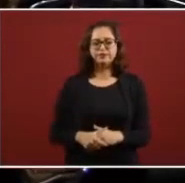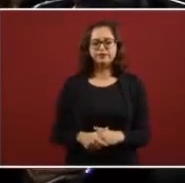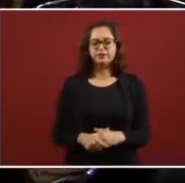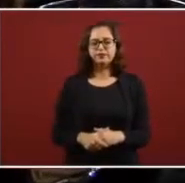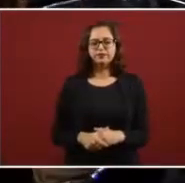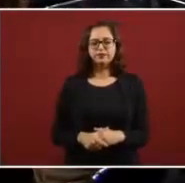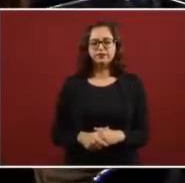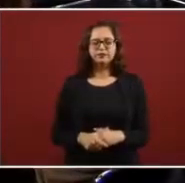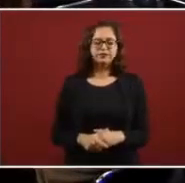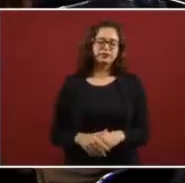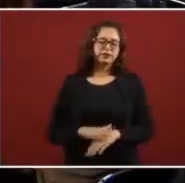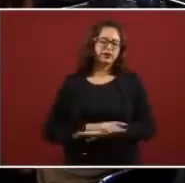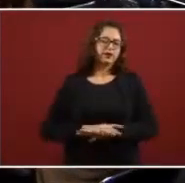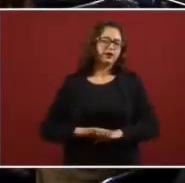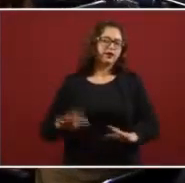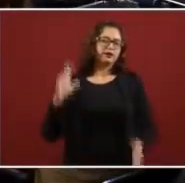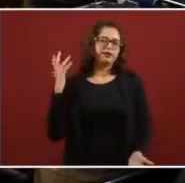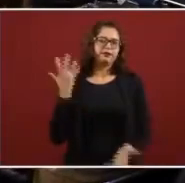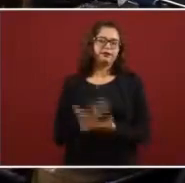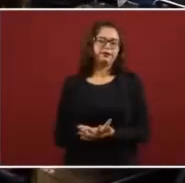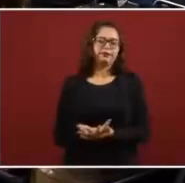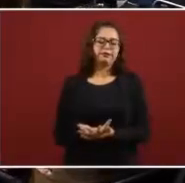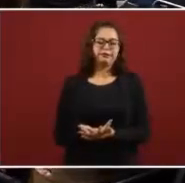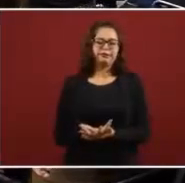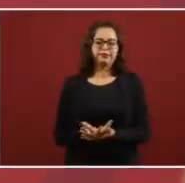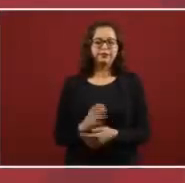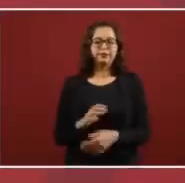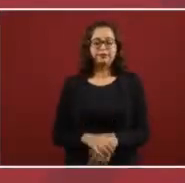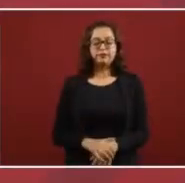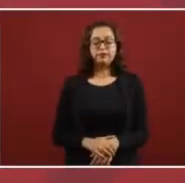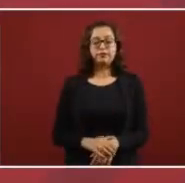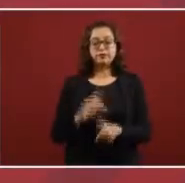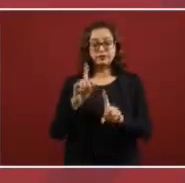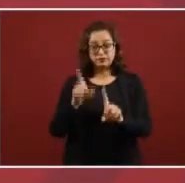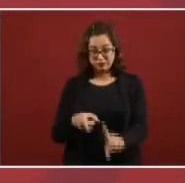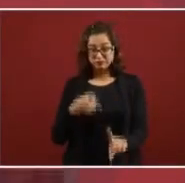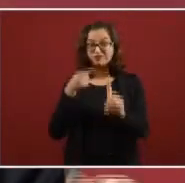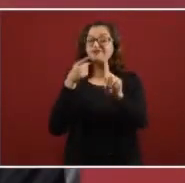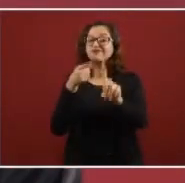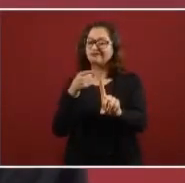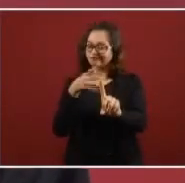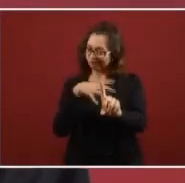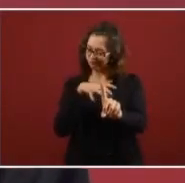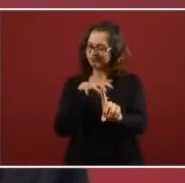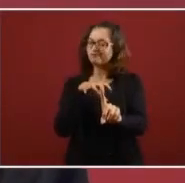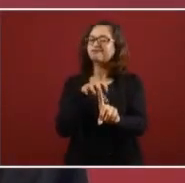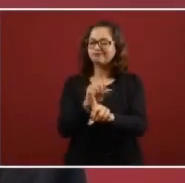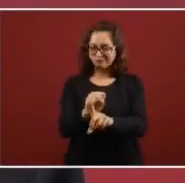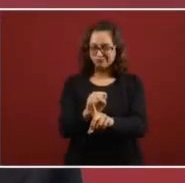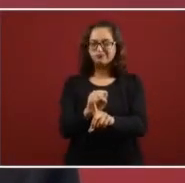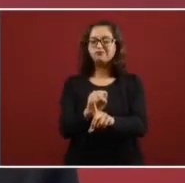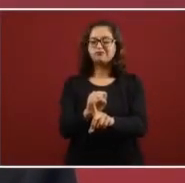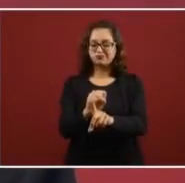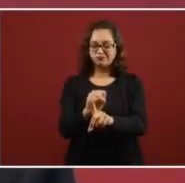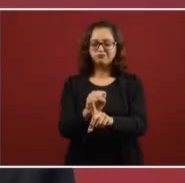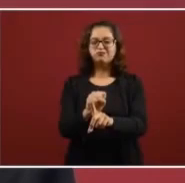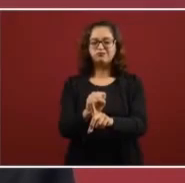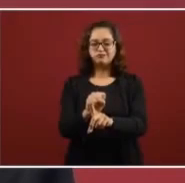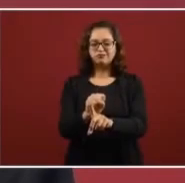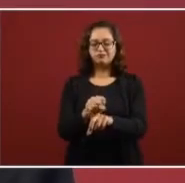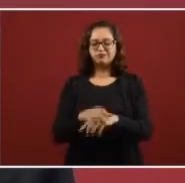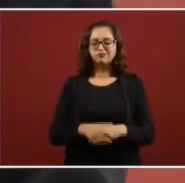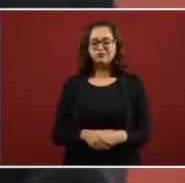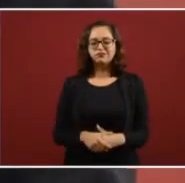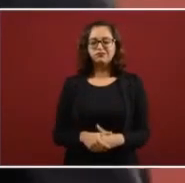That's where his home is. Y ese es el propósito. And that is the purpose, and we are going to gain it. We're going to do